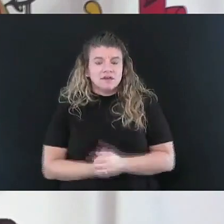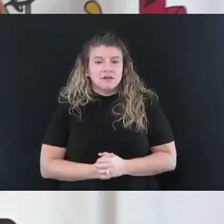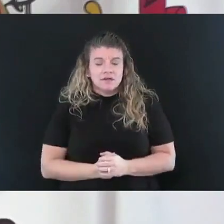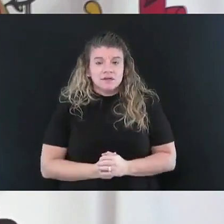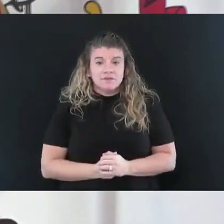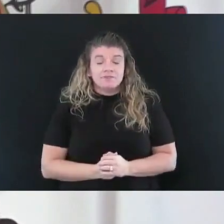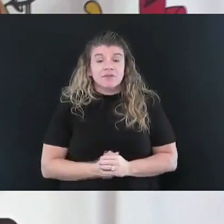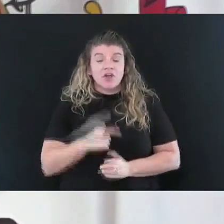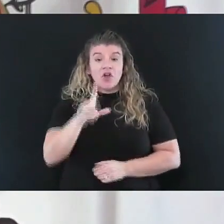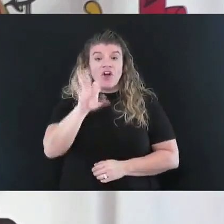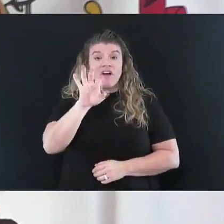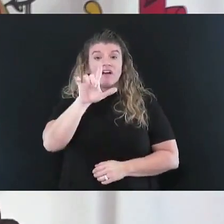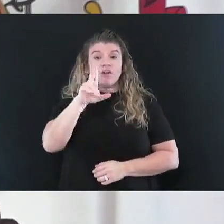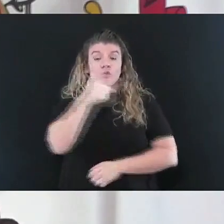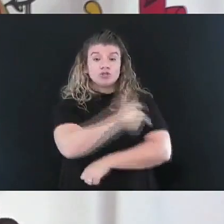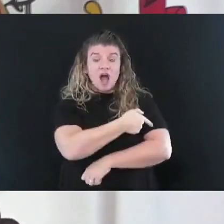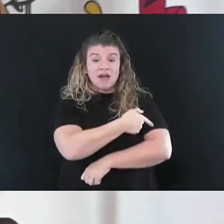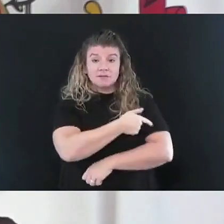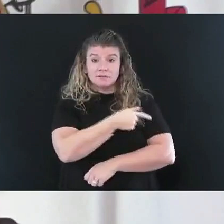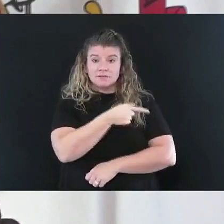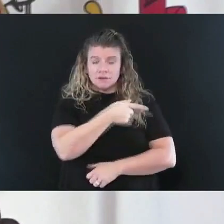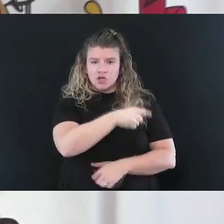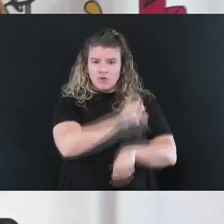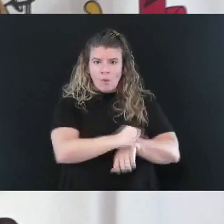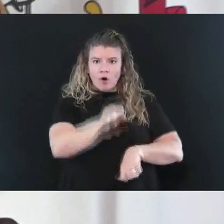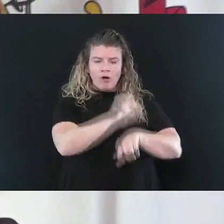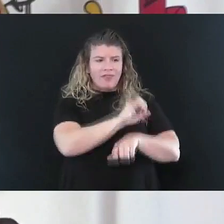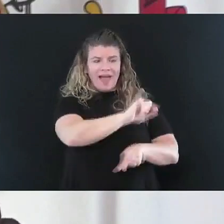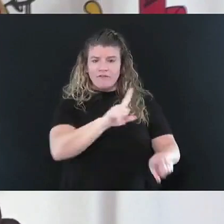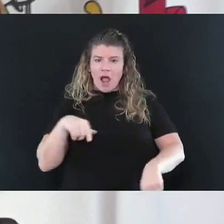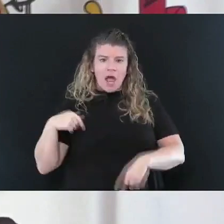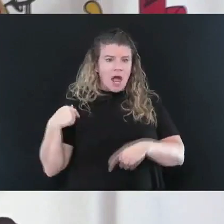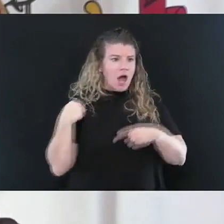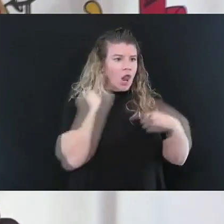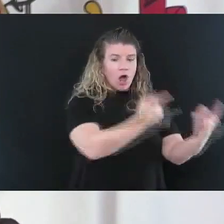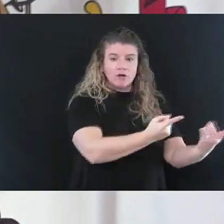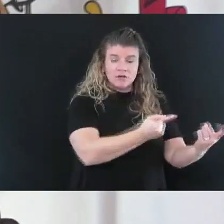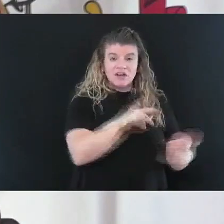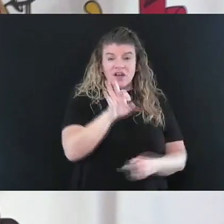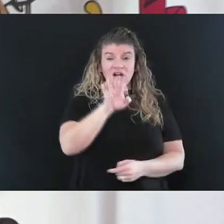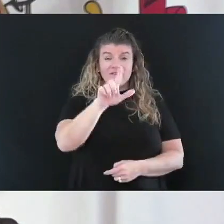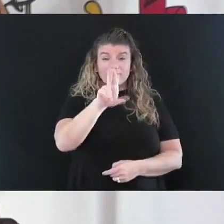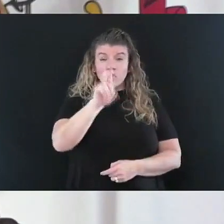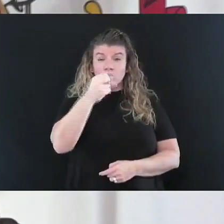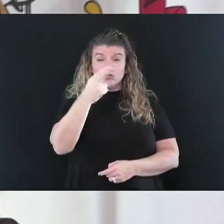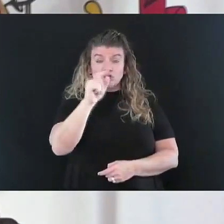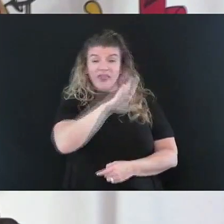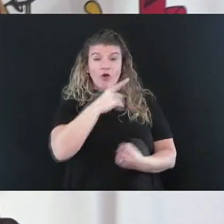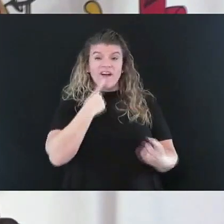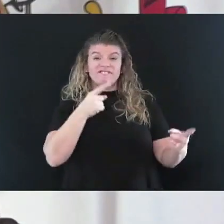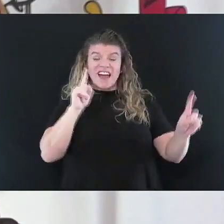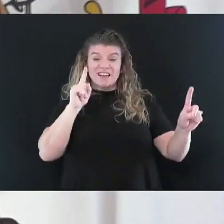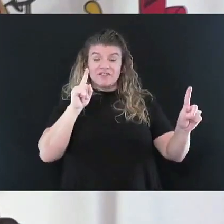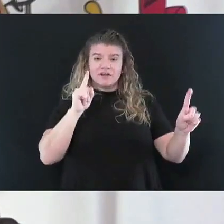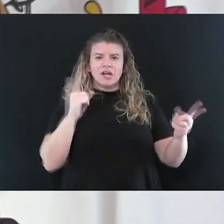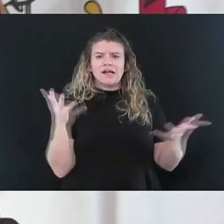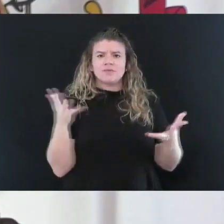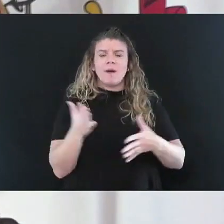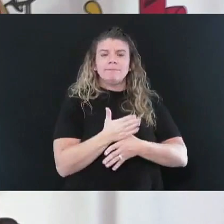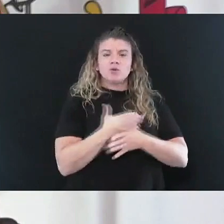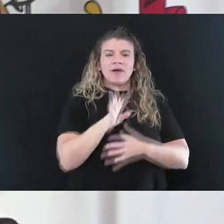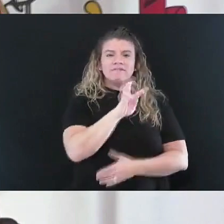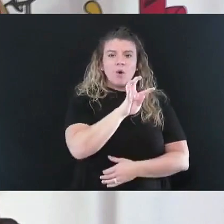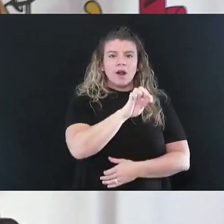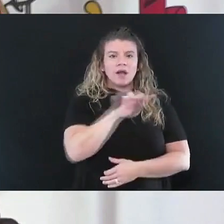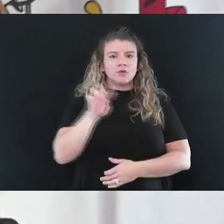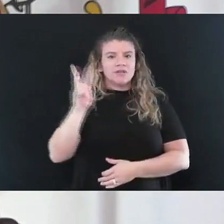A flu shot. How long have we been working on flu shots? A flu shot's effective rate is between 40 and